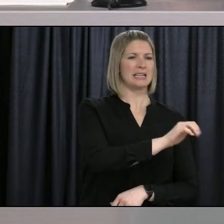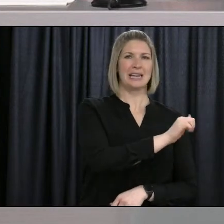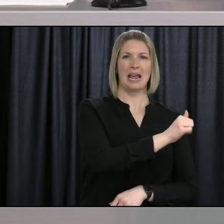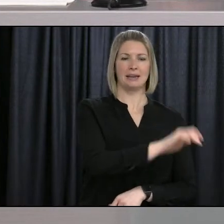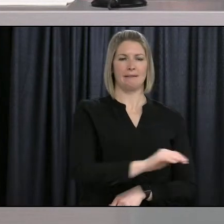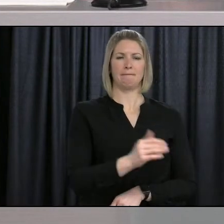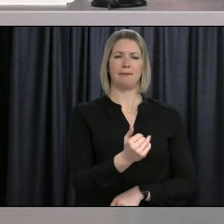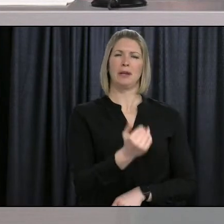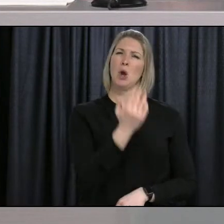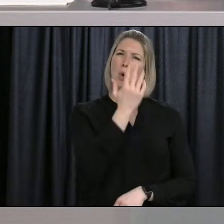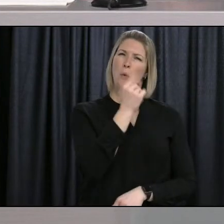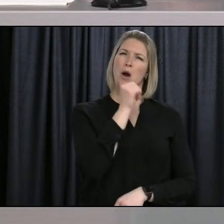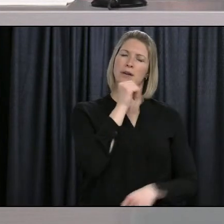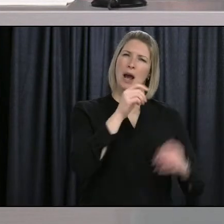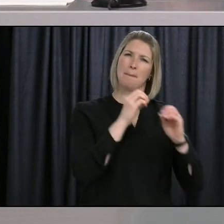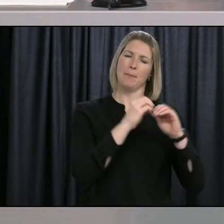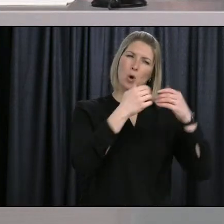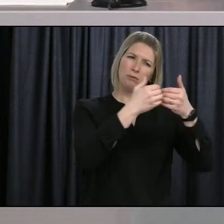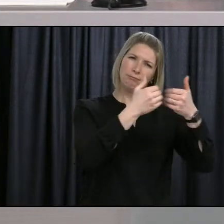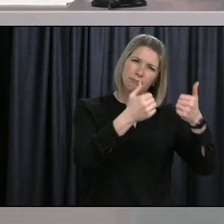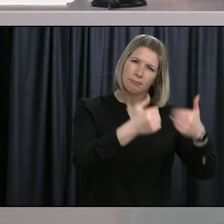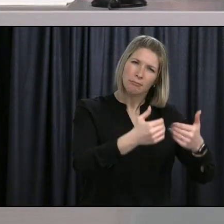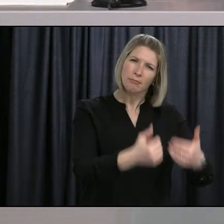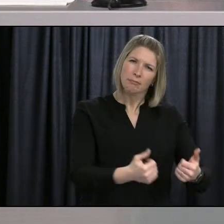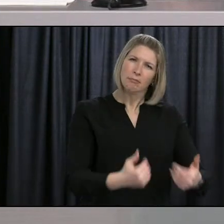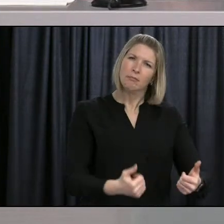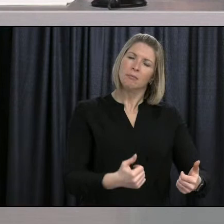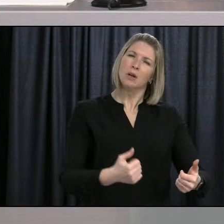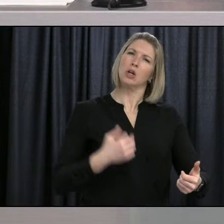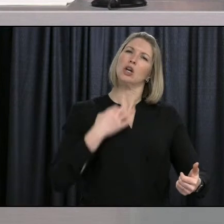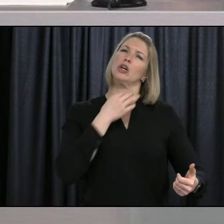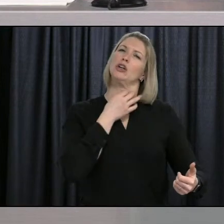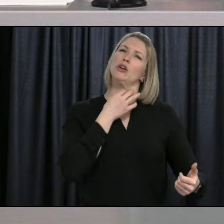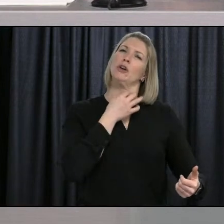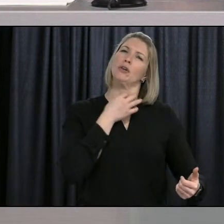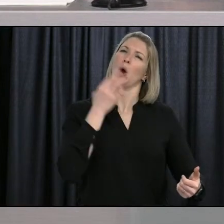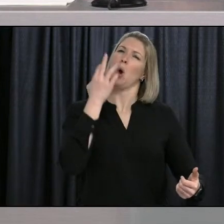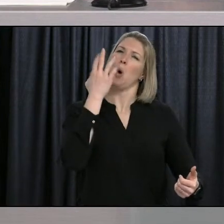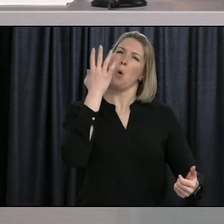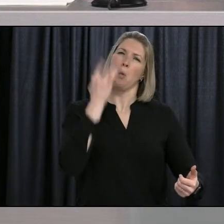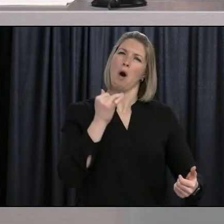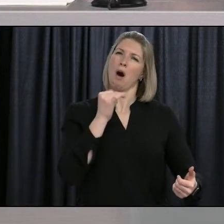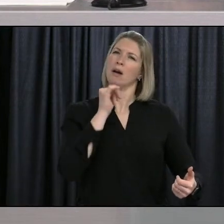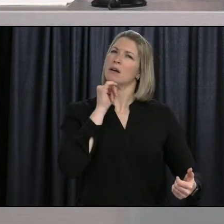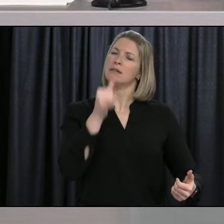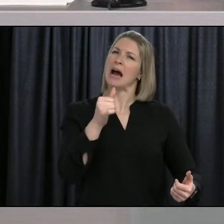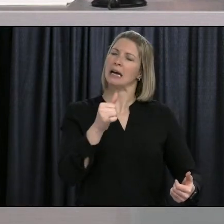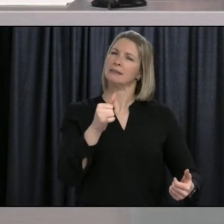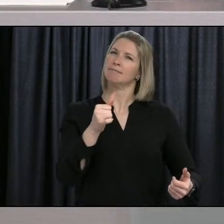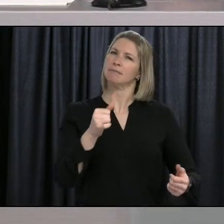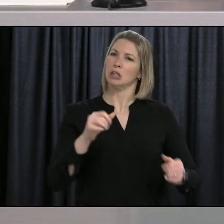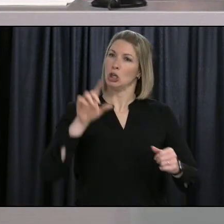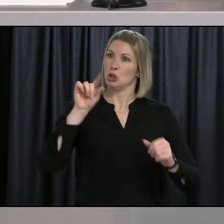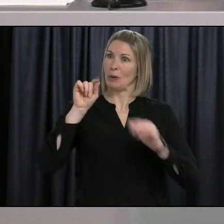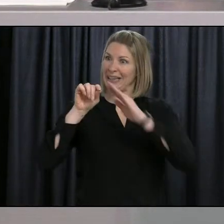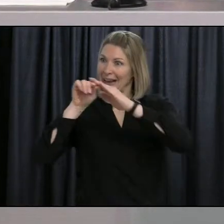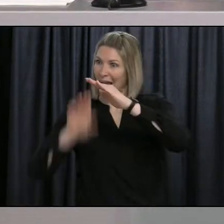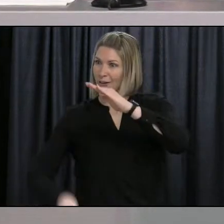I'm just wondering if there's any particular medical reason or privacy reason why those aren't things that we are